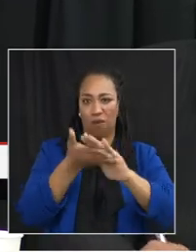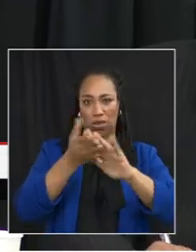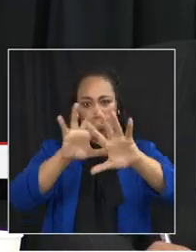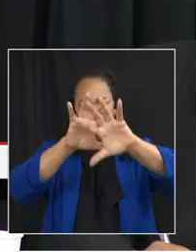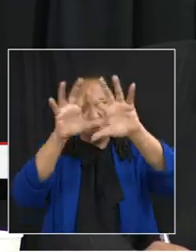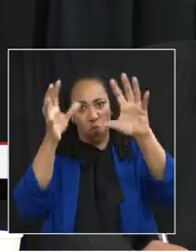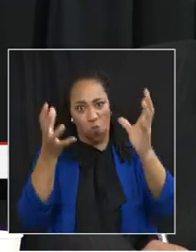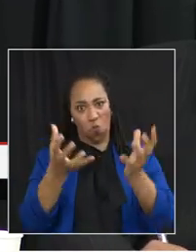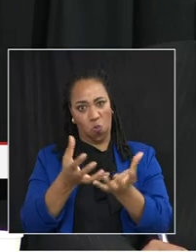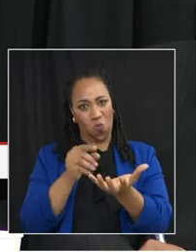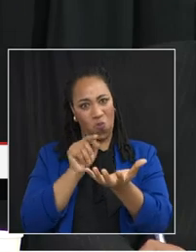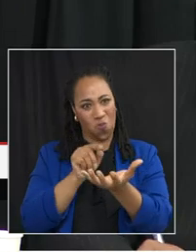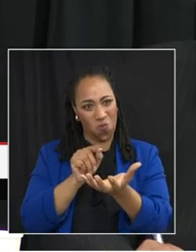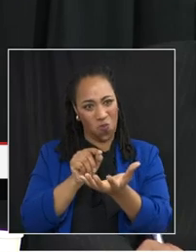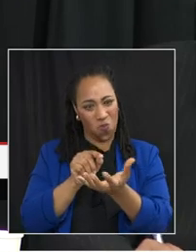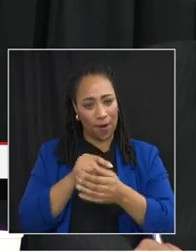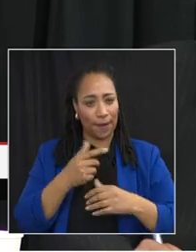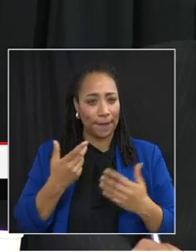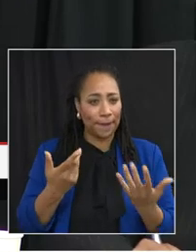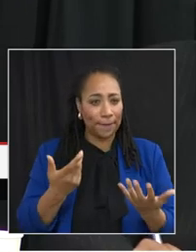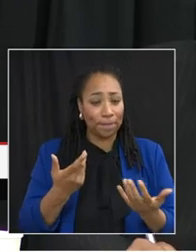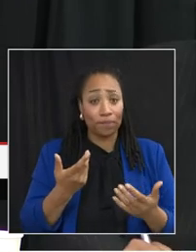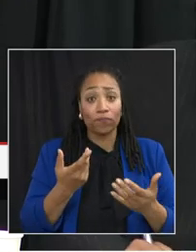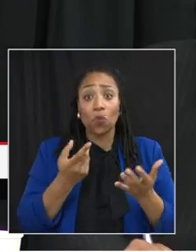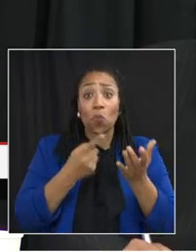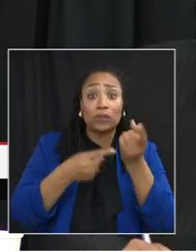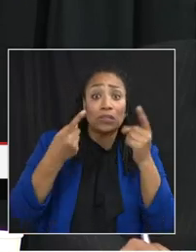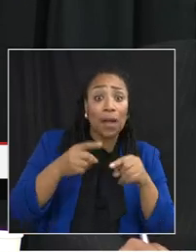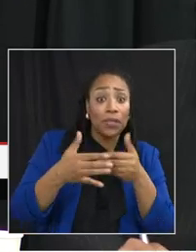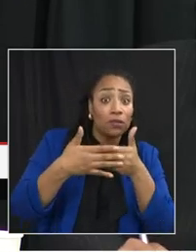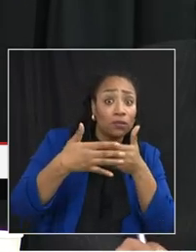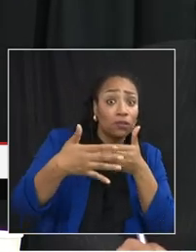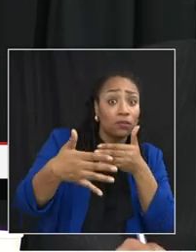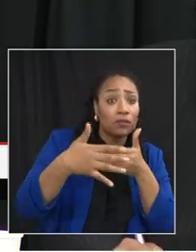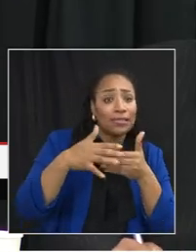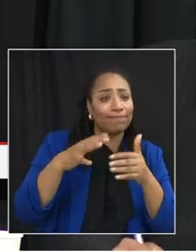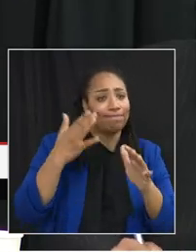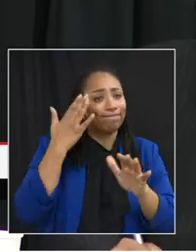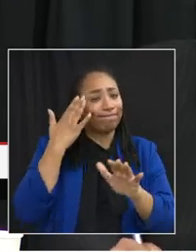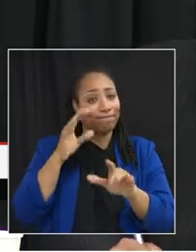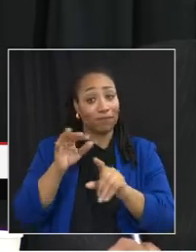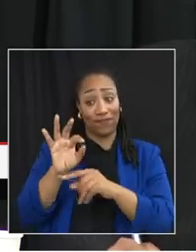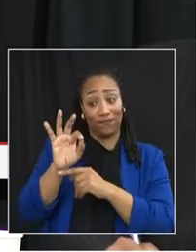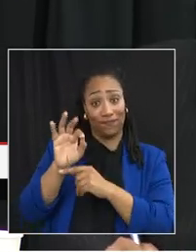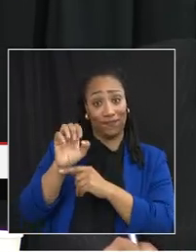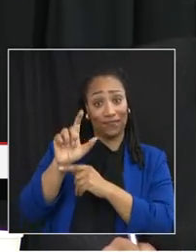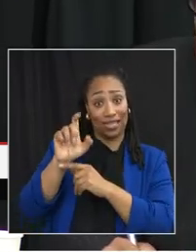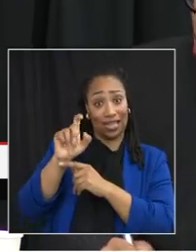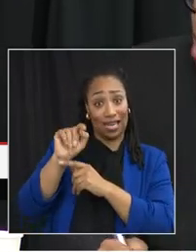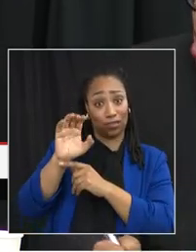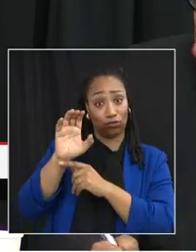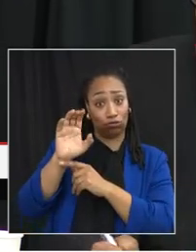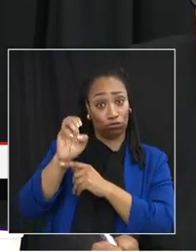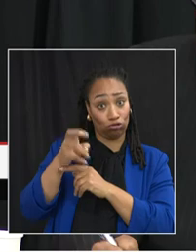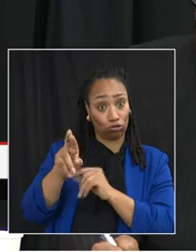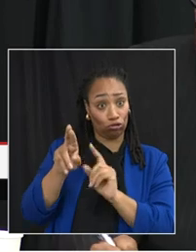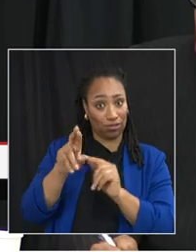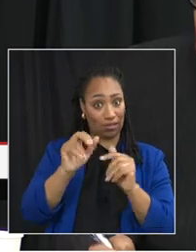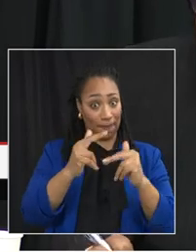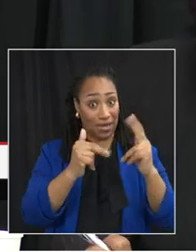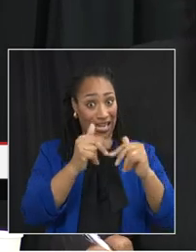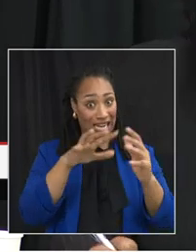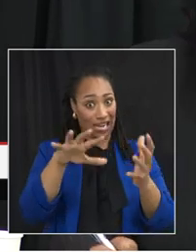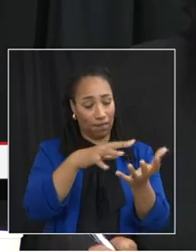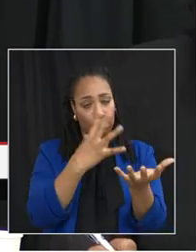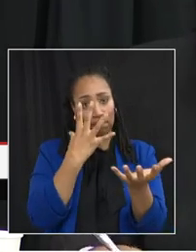of renting up there, but it's a beautiful facility and beautiful views and the residences at Kenilworth?